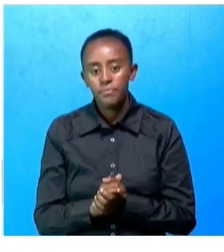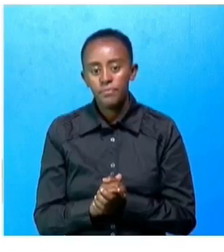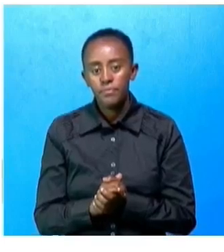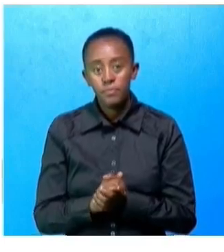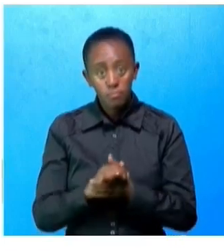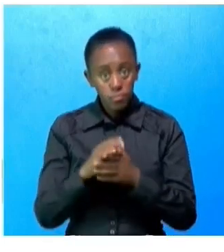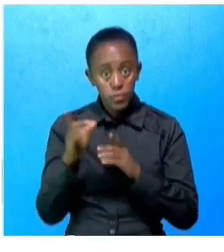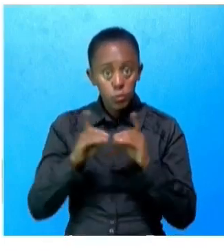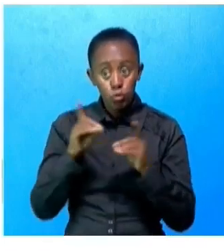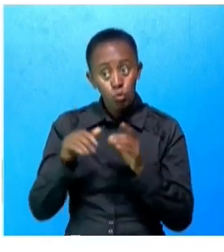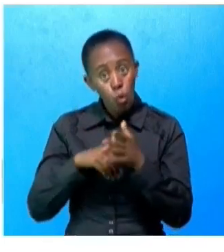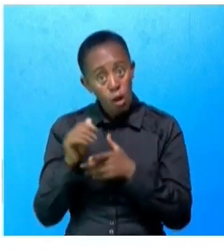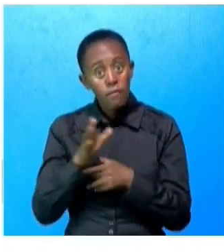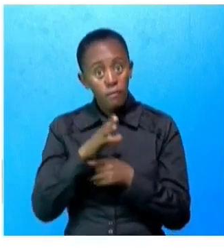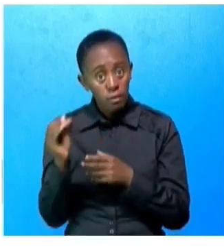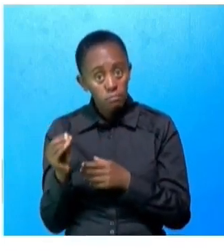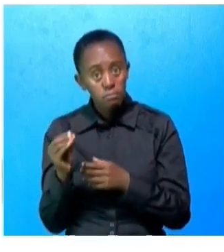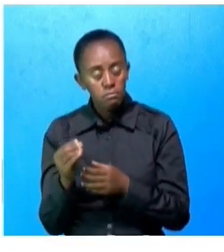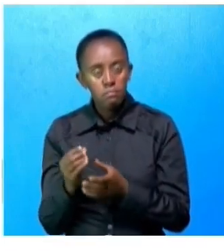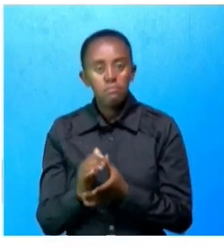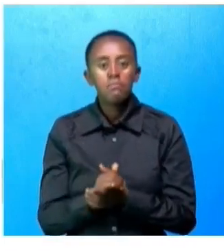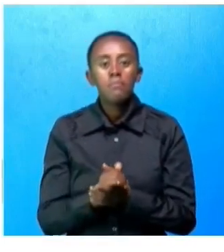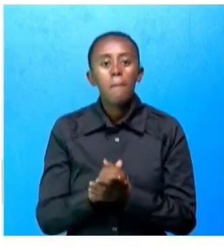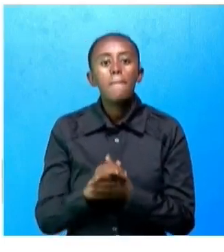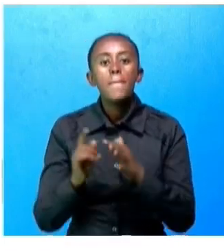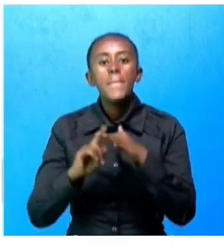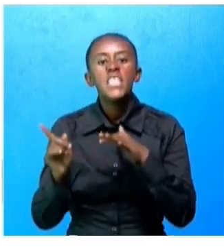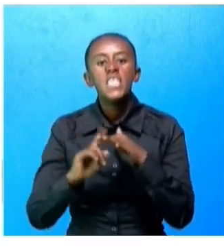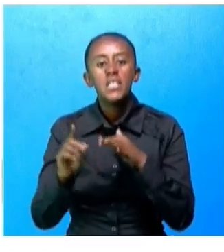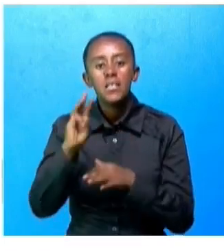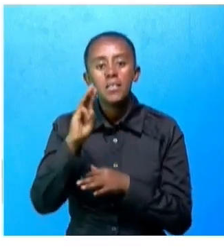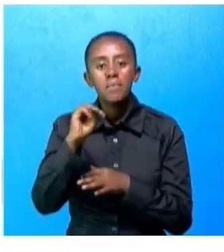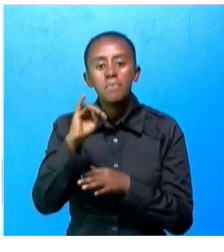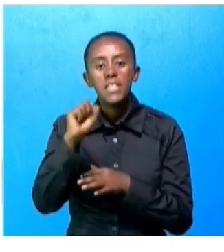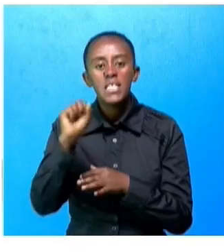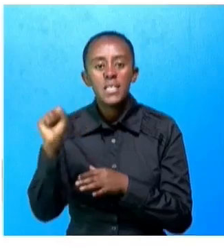don't leave, and that is miss.